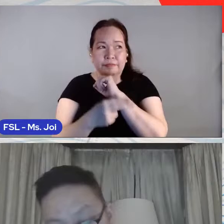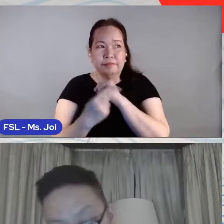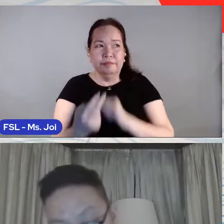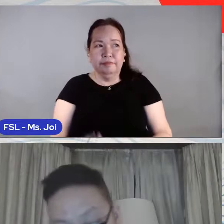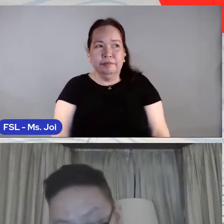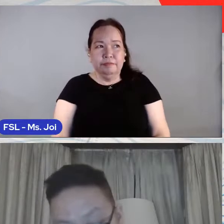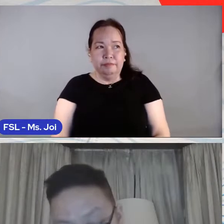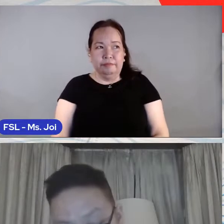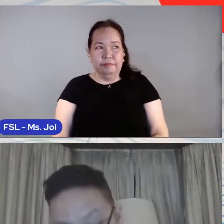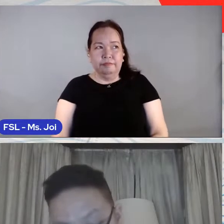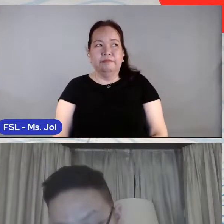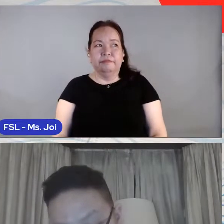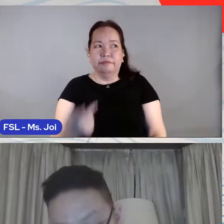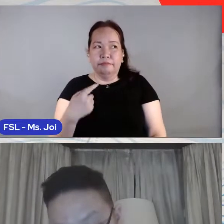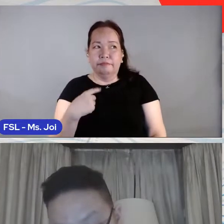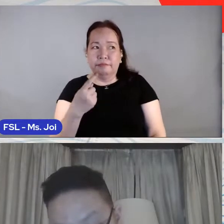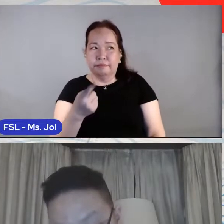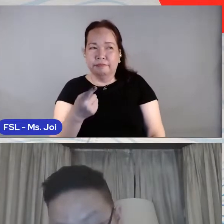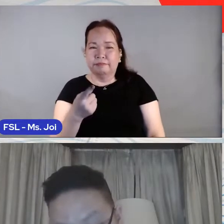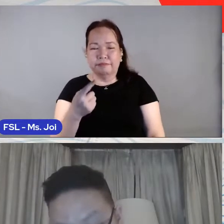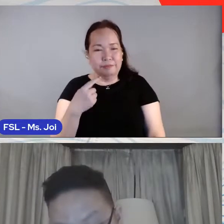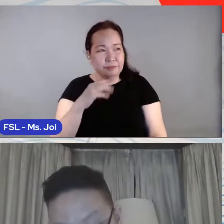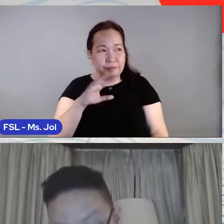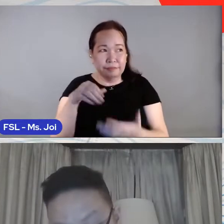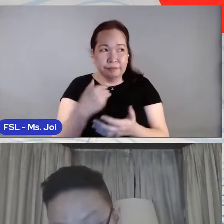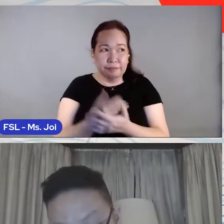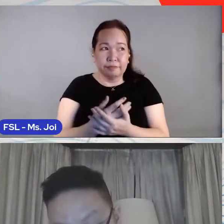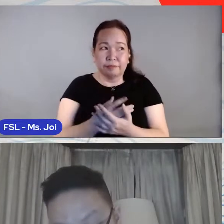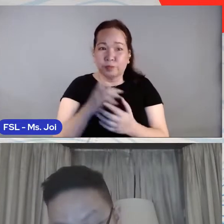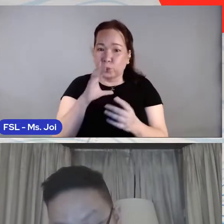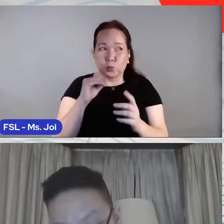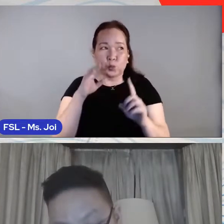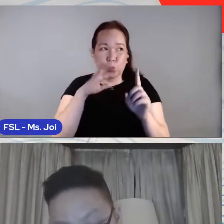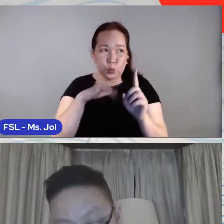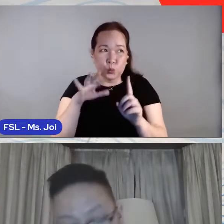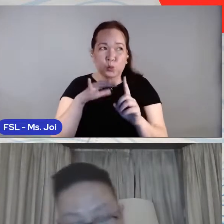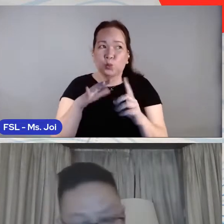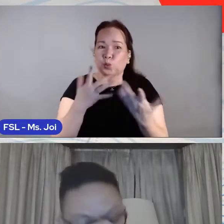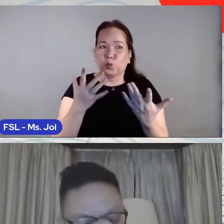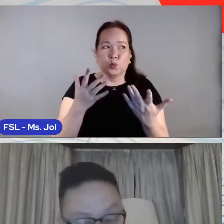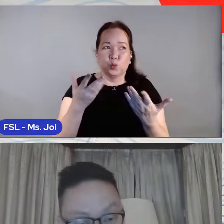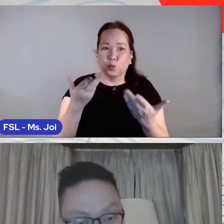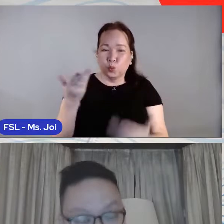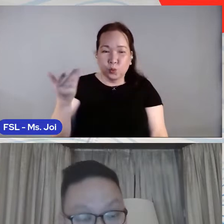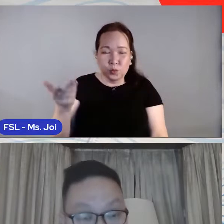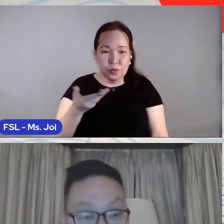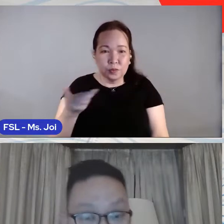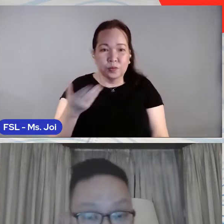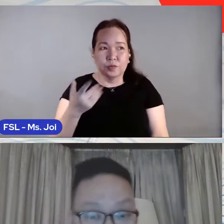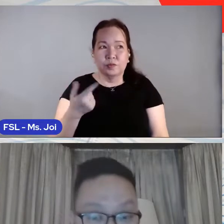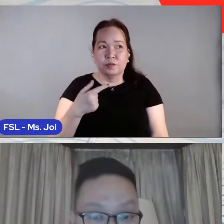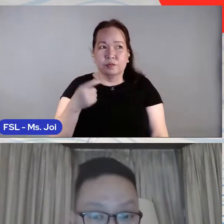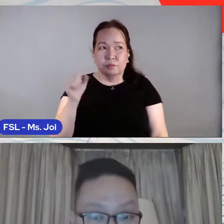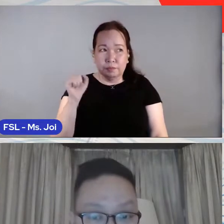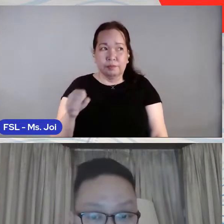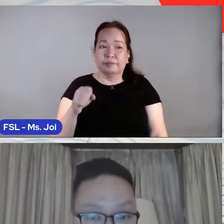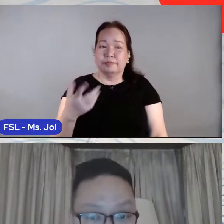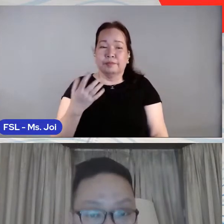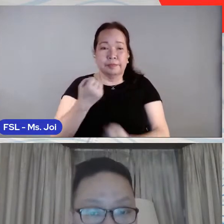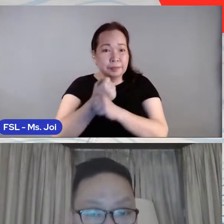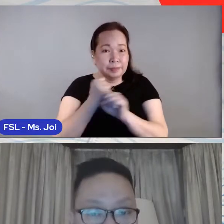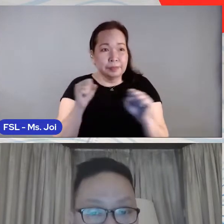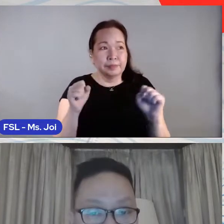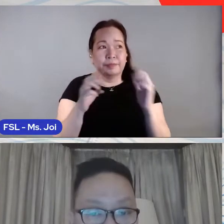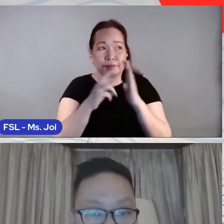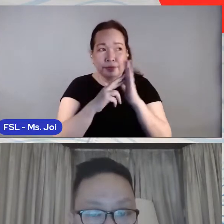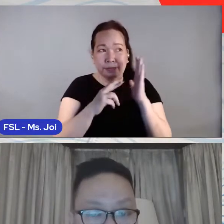po, everyone, observers, watchers invited. Meron na tayong health and safety protocols in place, but